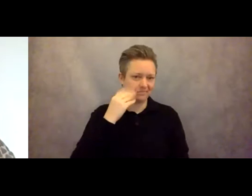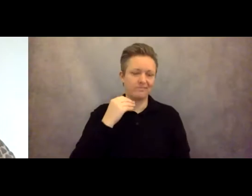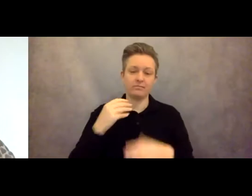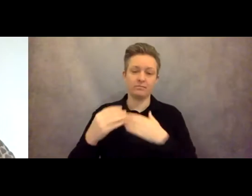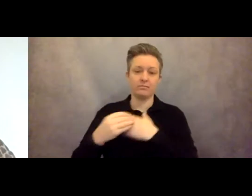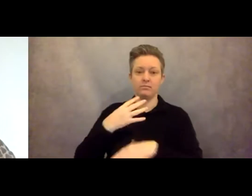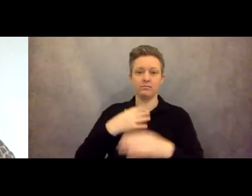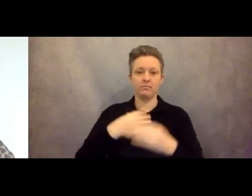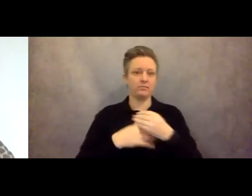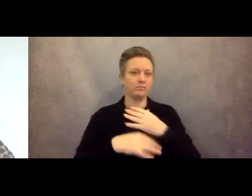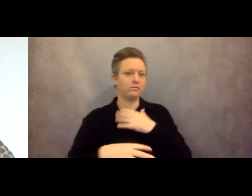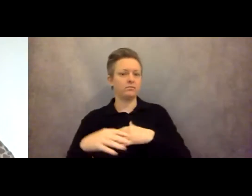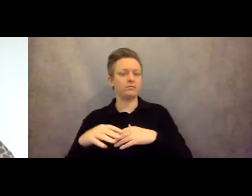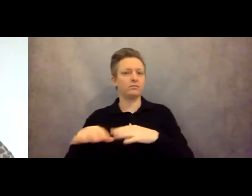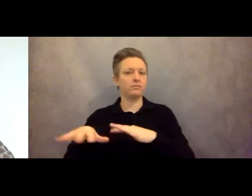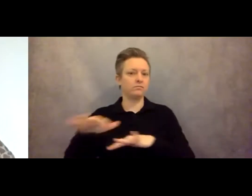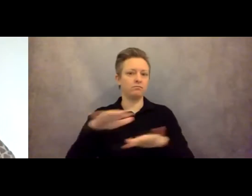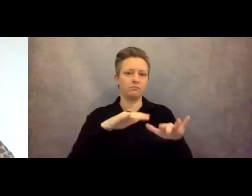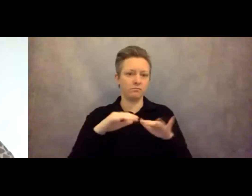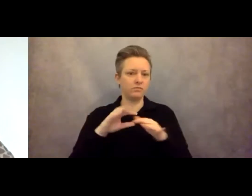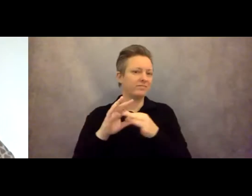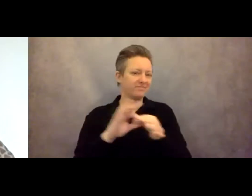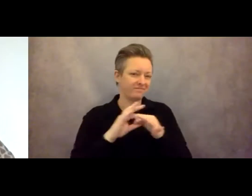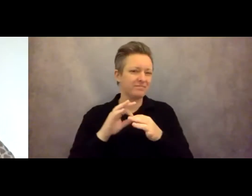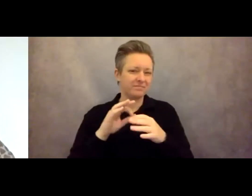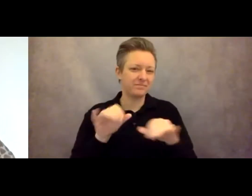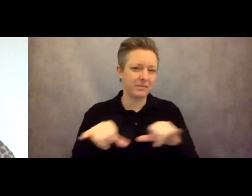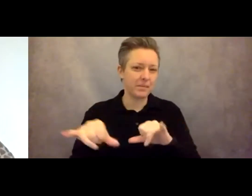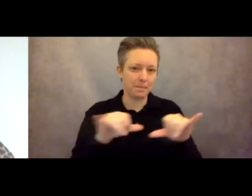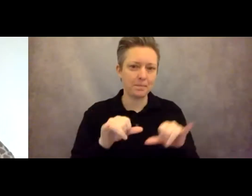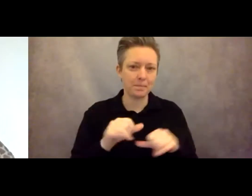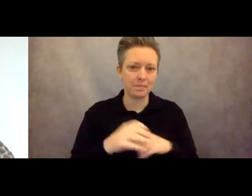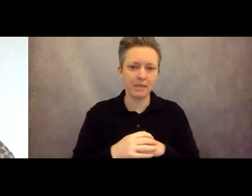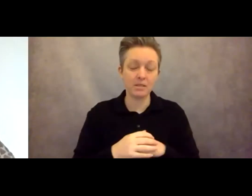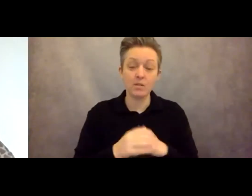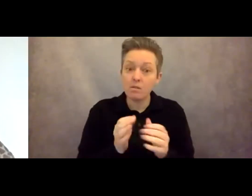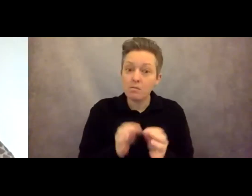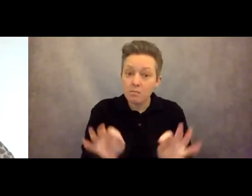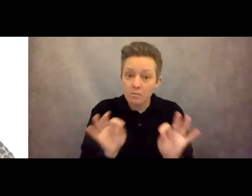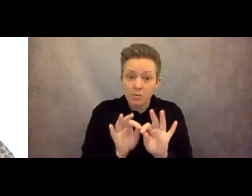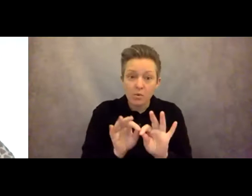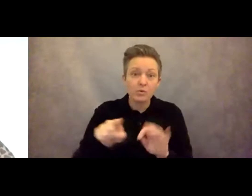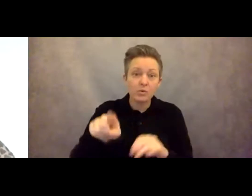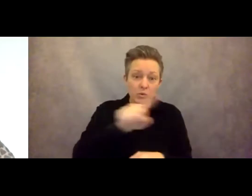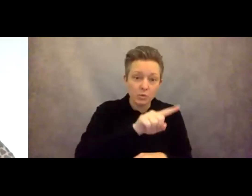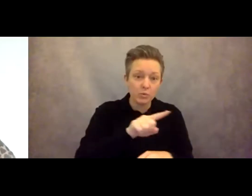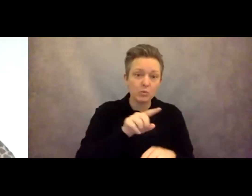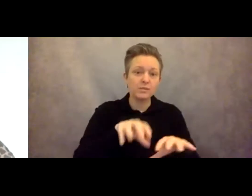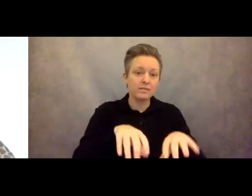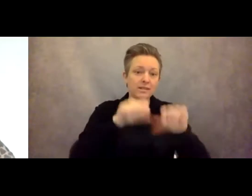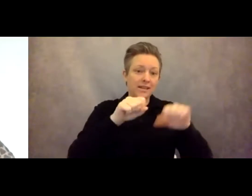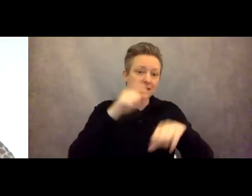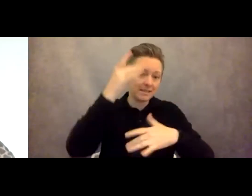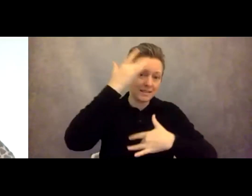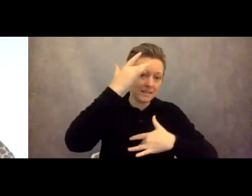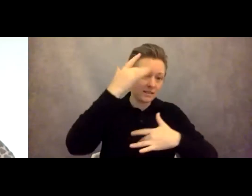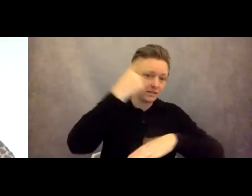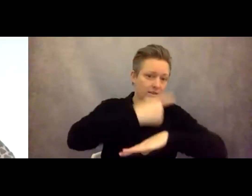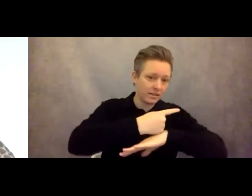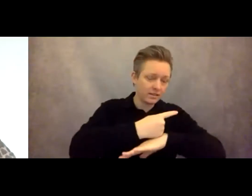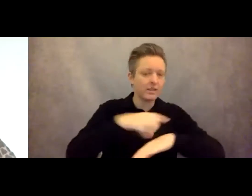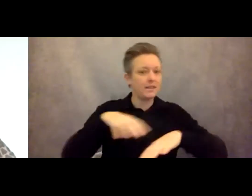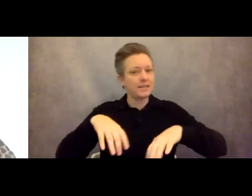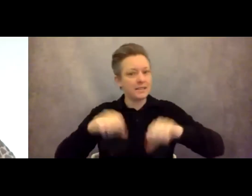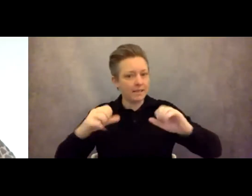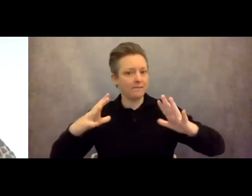important, again, to take your sick days, to take your vacation leave, and don't answer the phone and don't answer those emails.